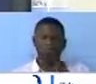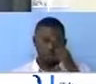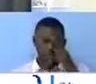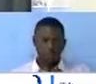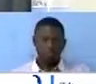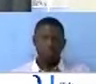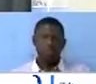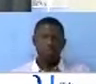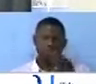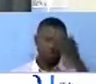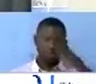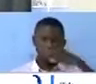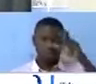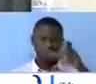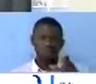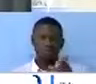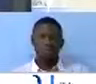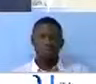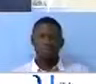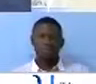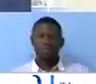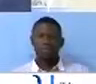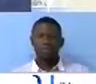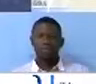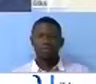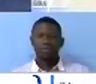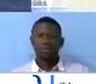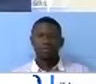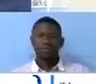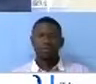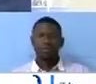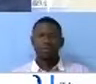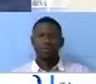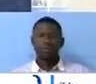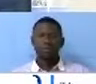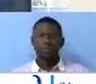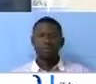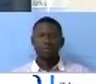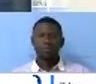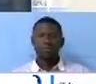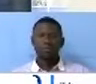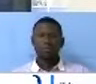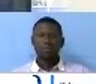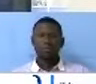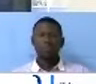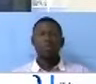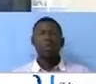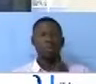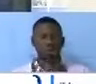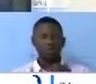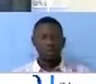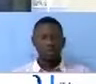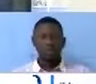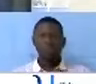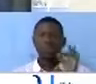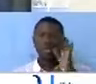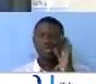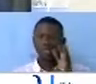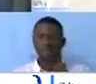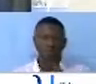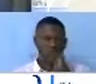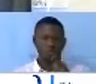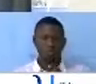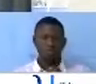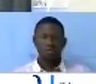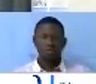you that it's not like that. It's not going to be a rude answer. Okay, let's answer the question. And before we